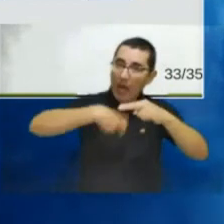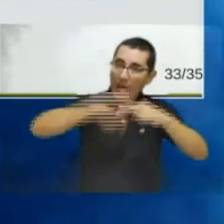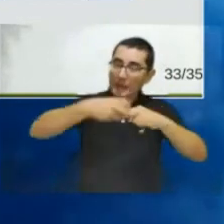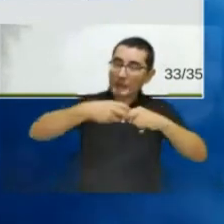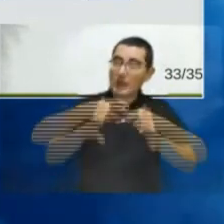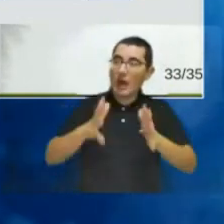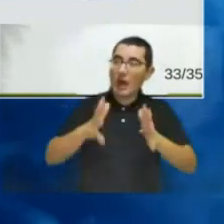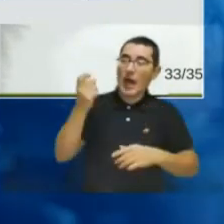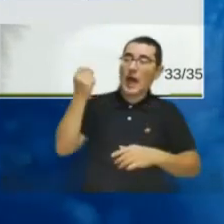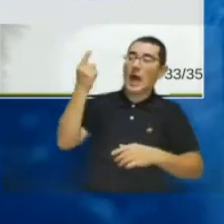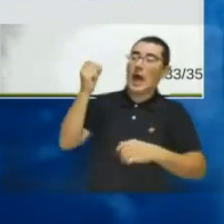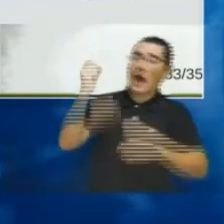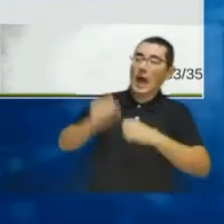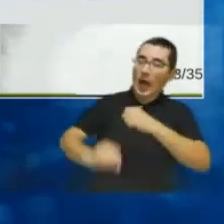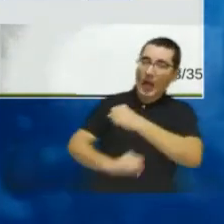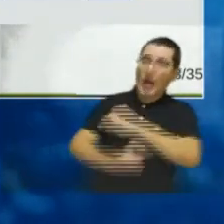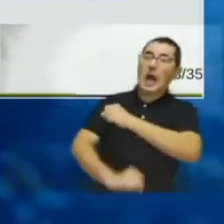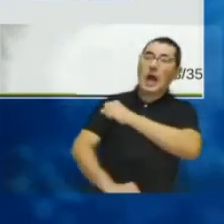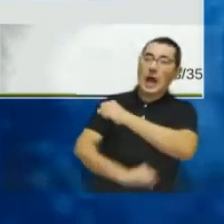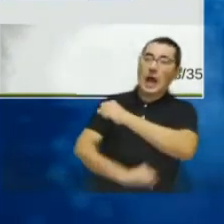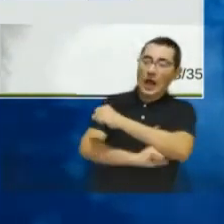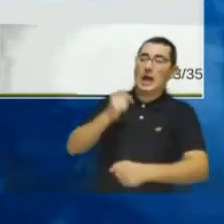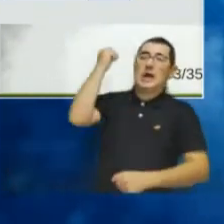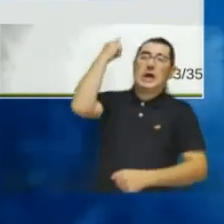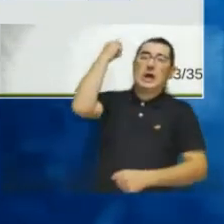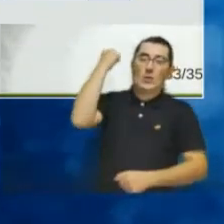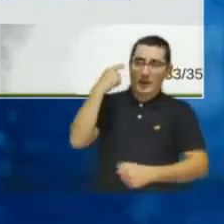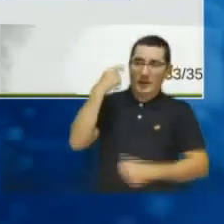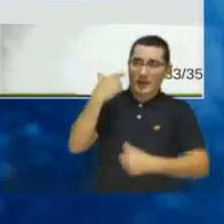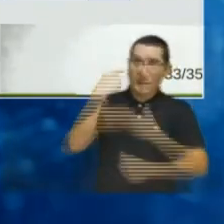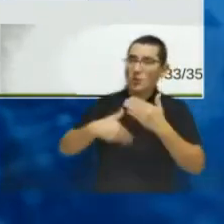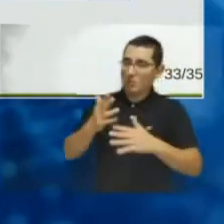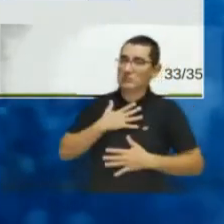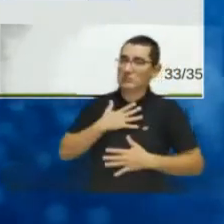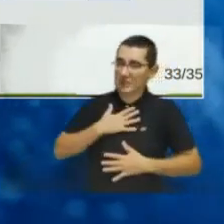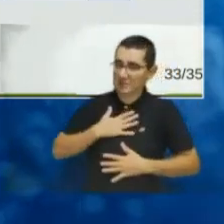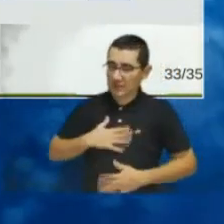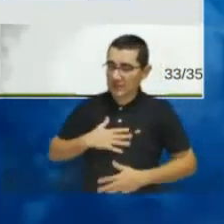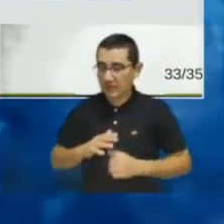And then we have there, and then we have of the use of the technology.